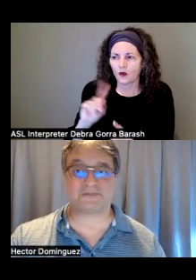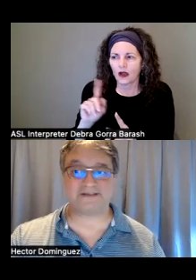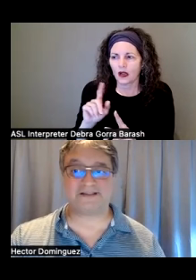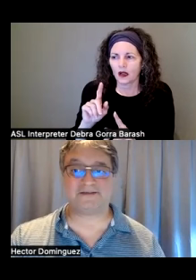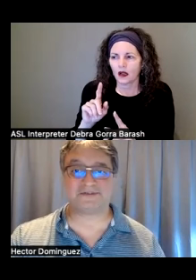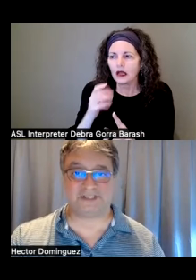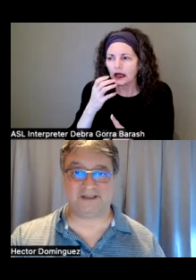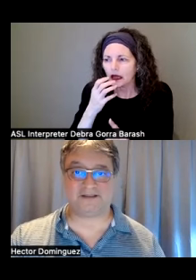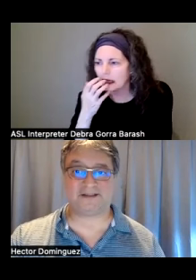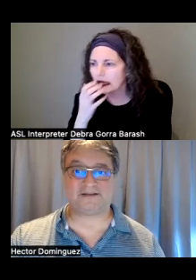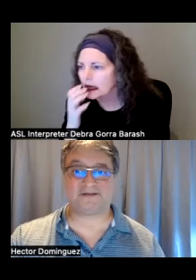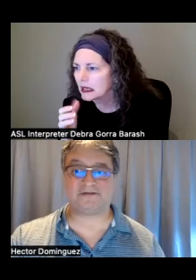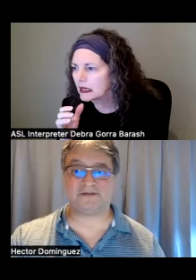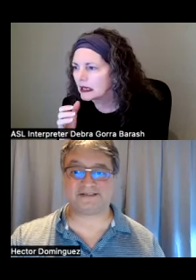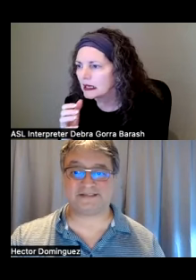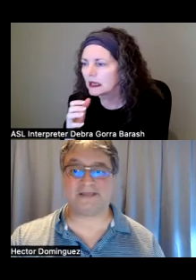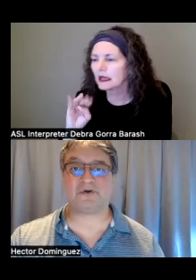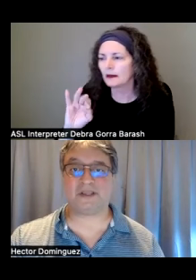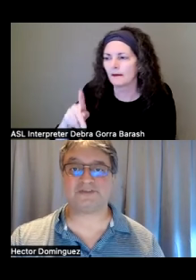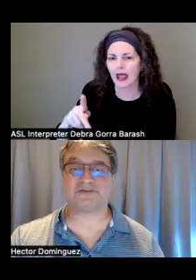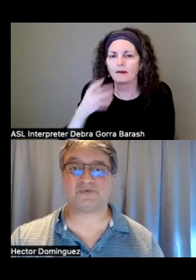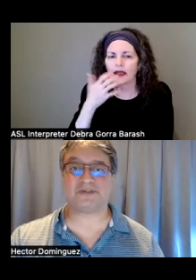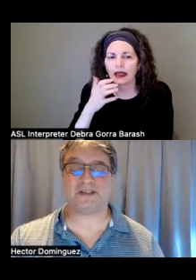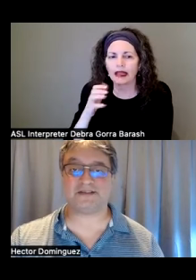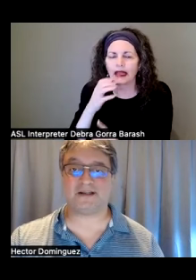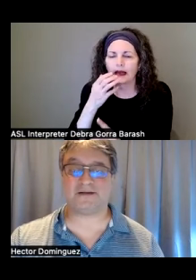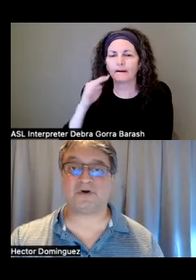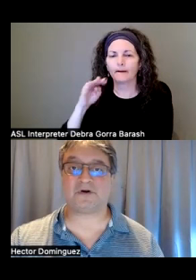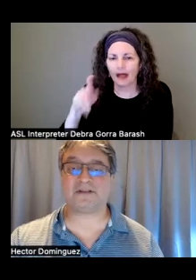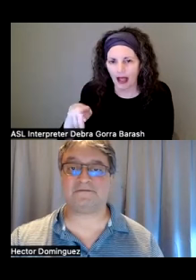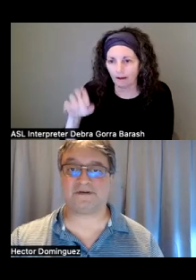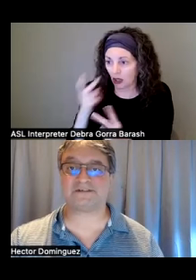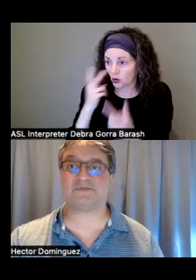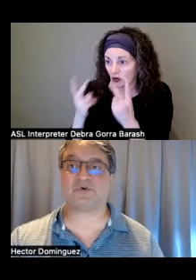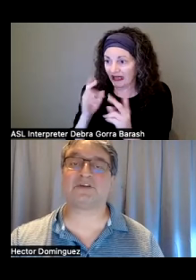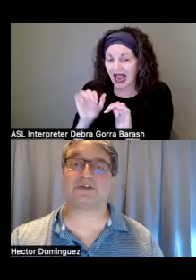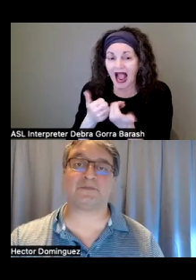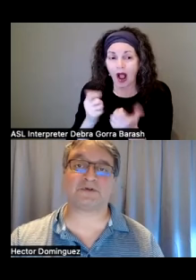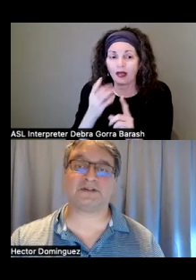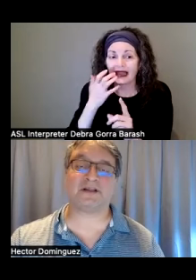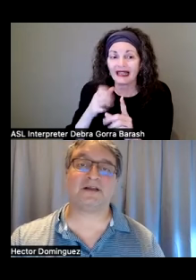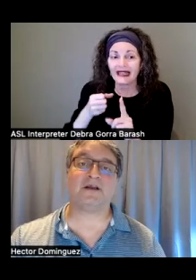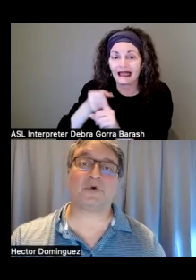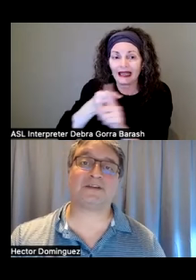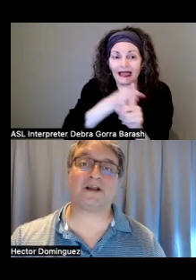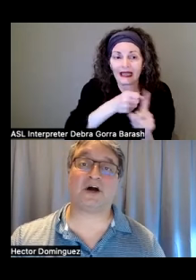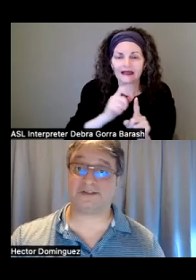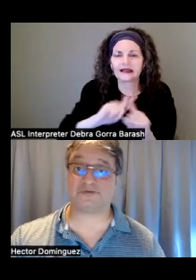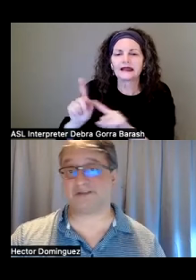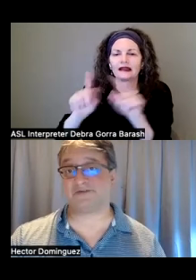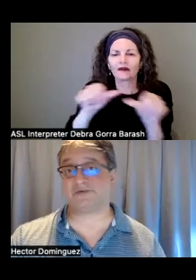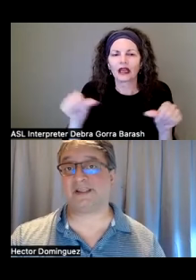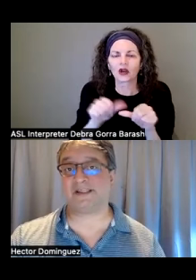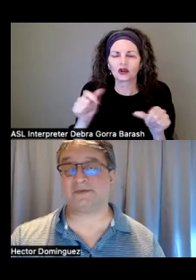it's not surprising to see that the same locations, when they're more diverse, more economic burden, were the